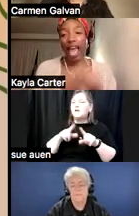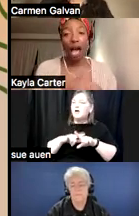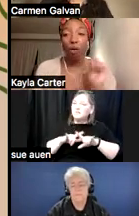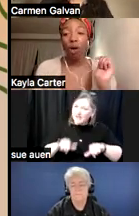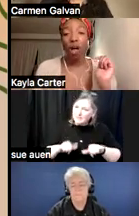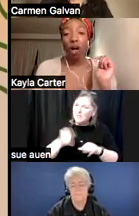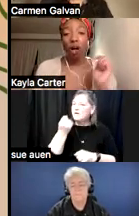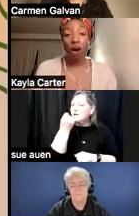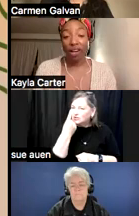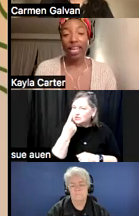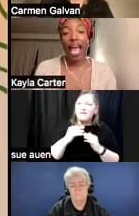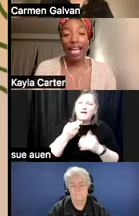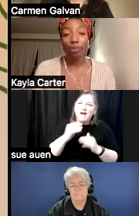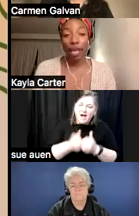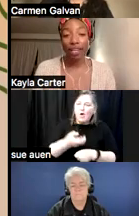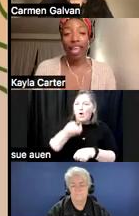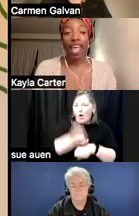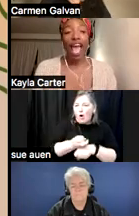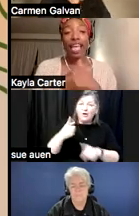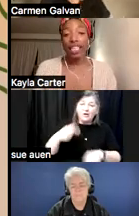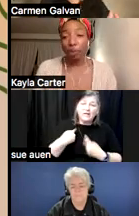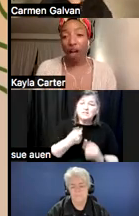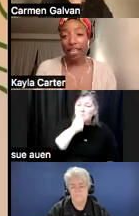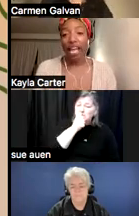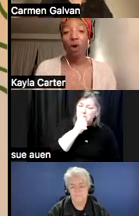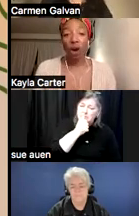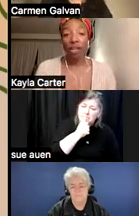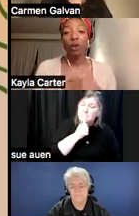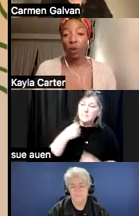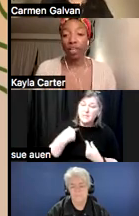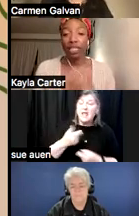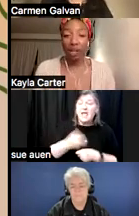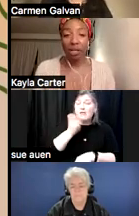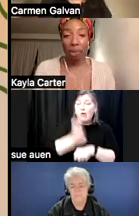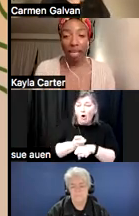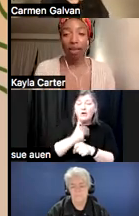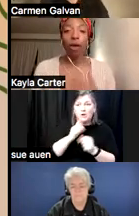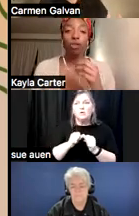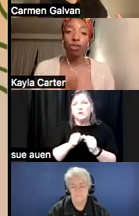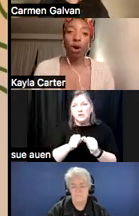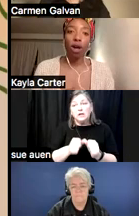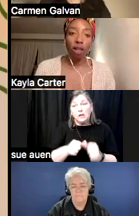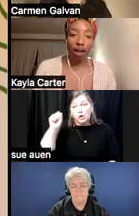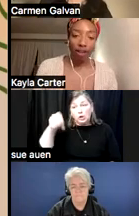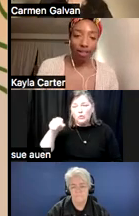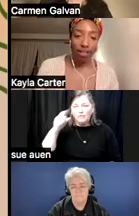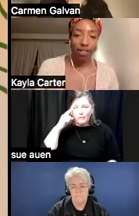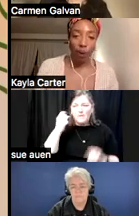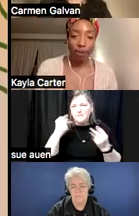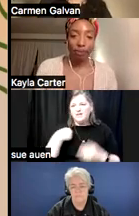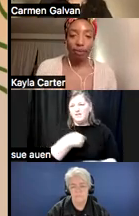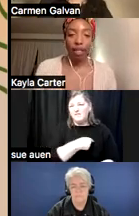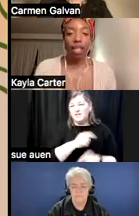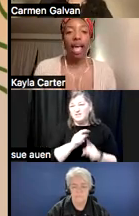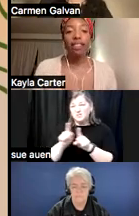understanding how hard it has been, and let's be honest, how hard it will continue to be for a lot of us as